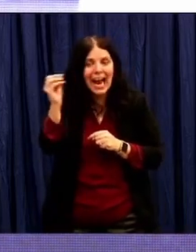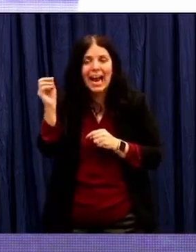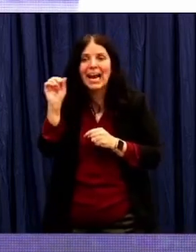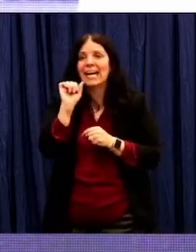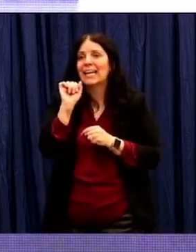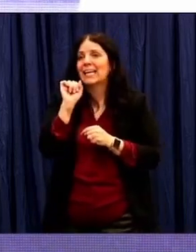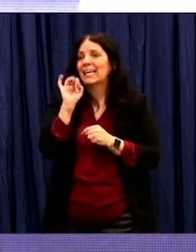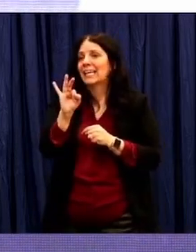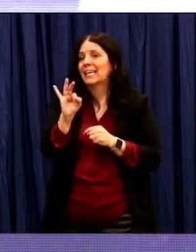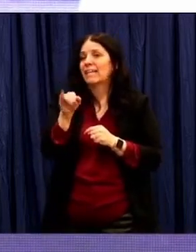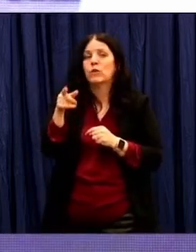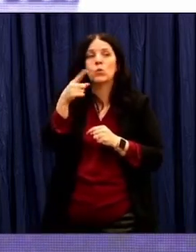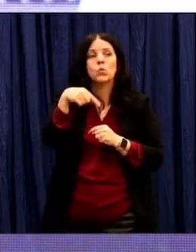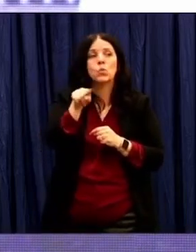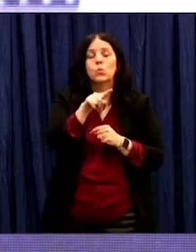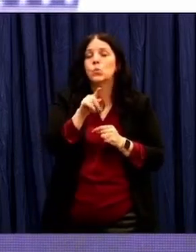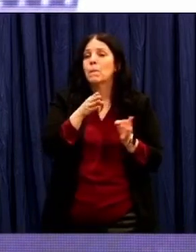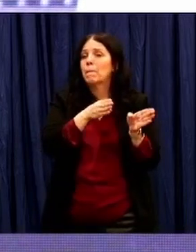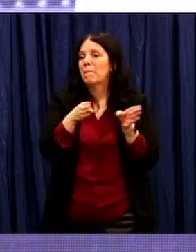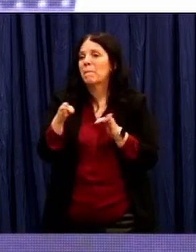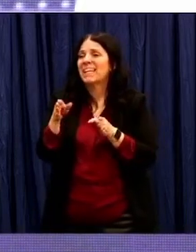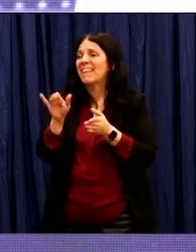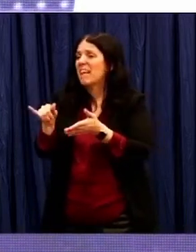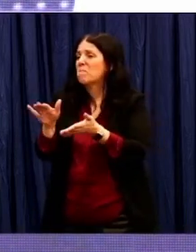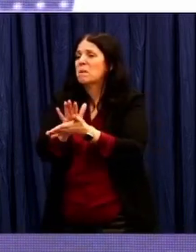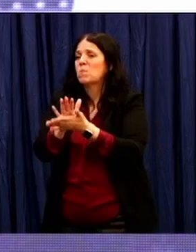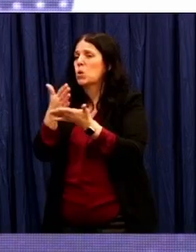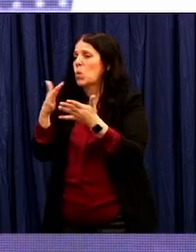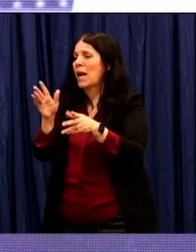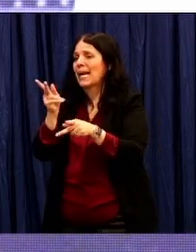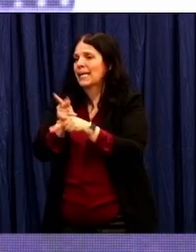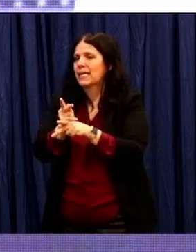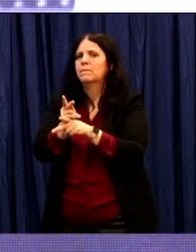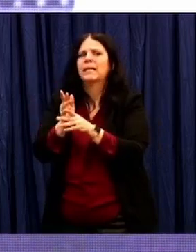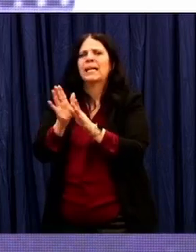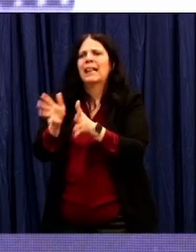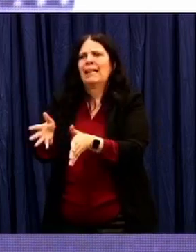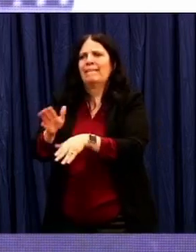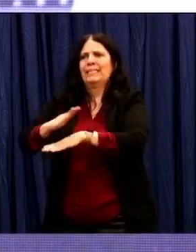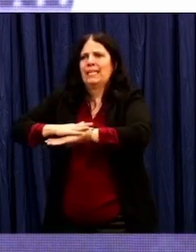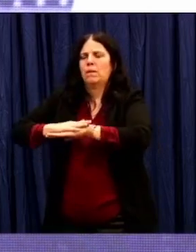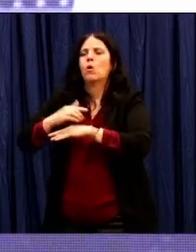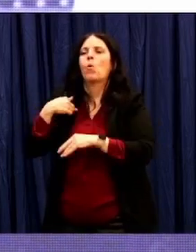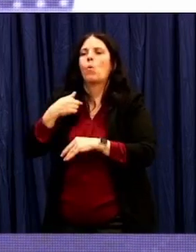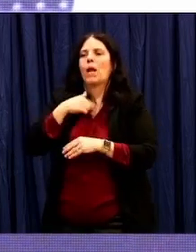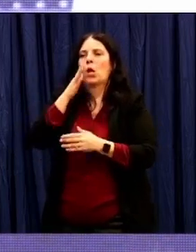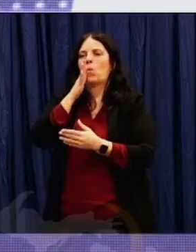or use the handout, please leave it on the table, and we're going to reuse, recycle. Thank you.